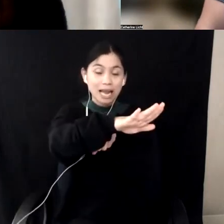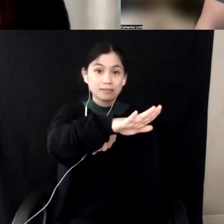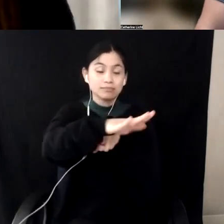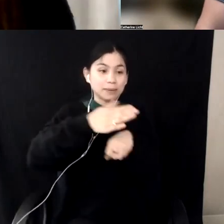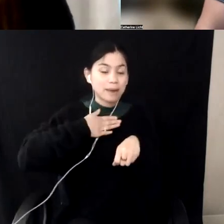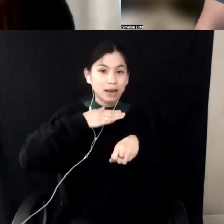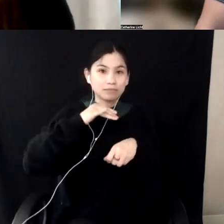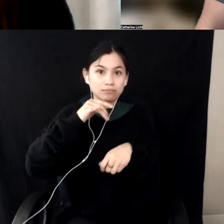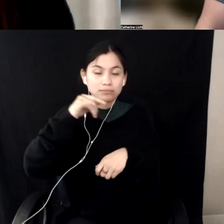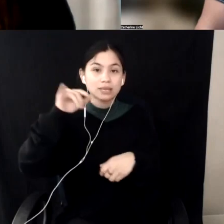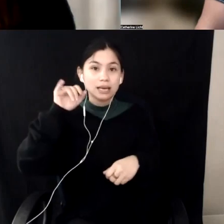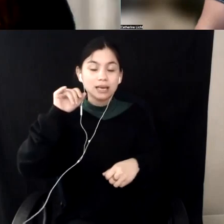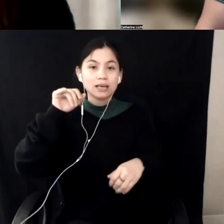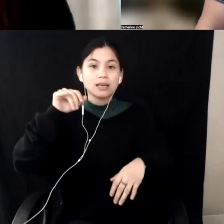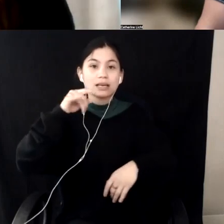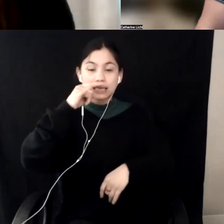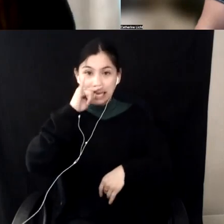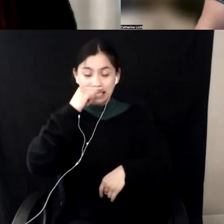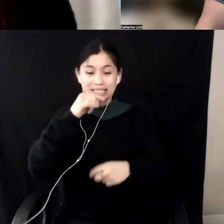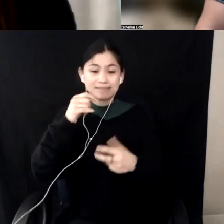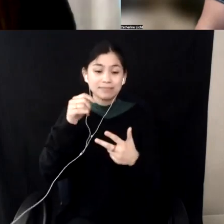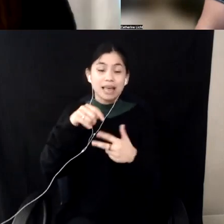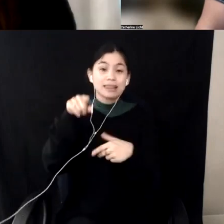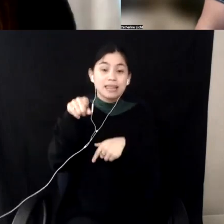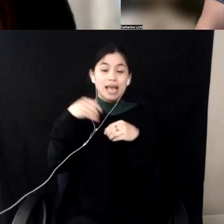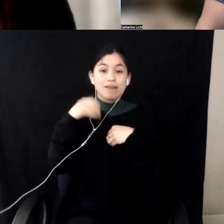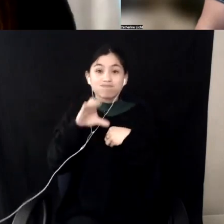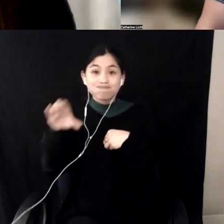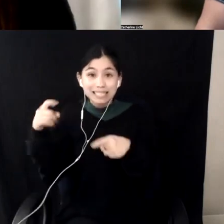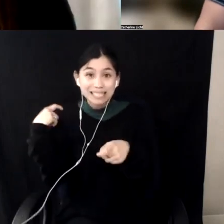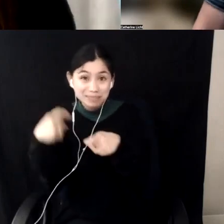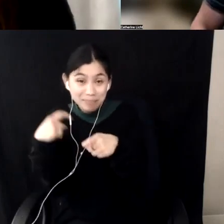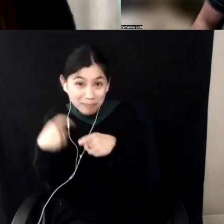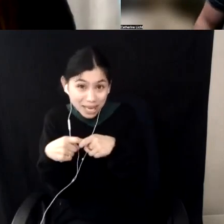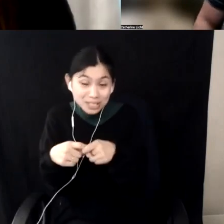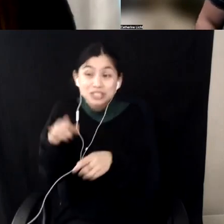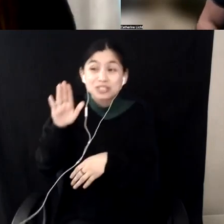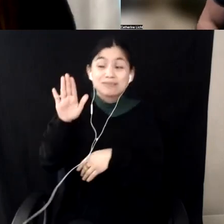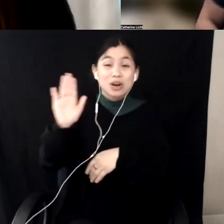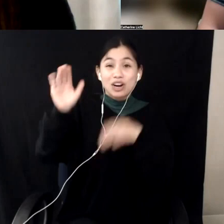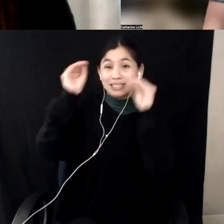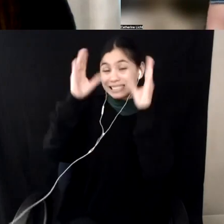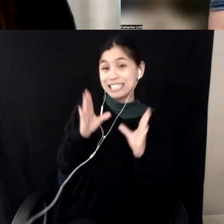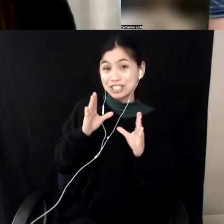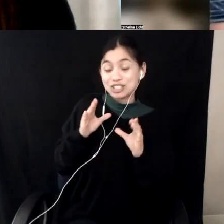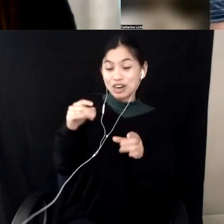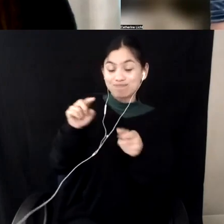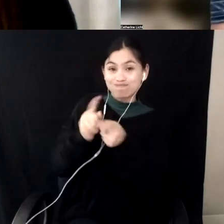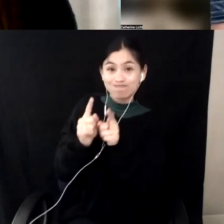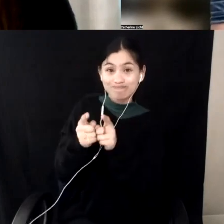Spanish. I know not all teachers have the time to do that, obviously,